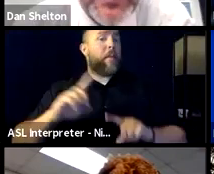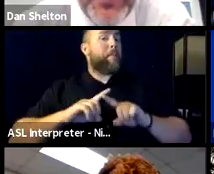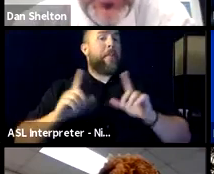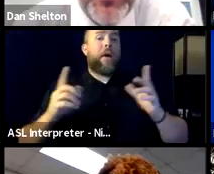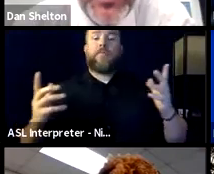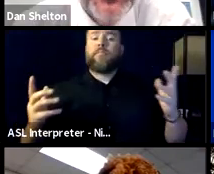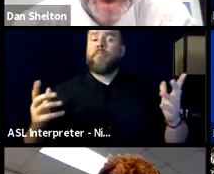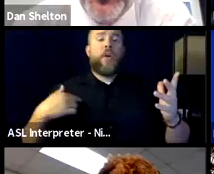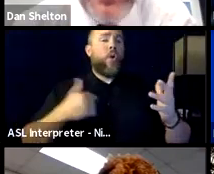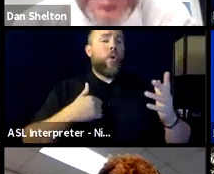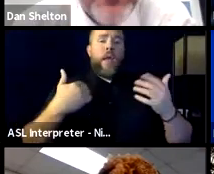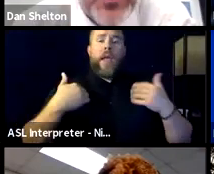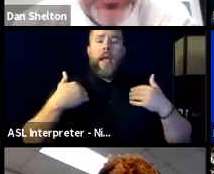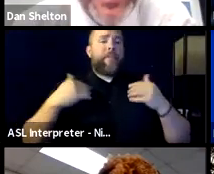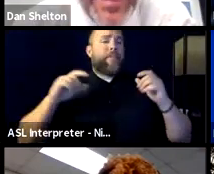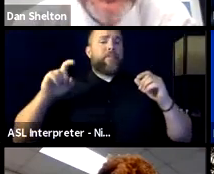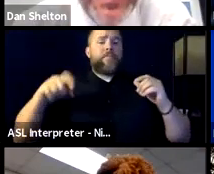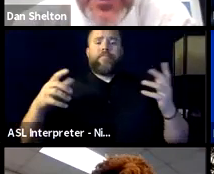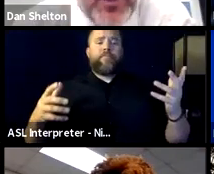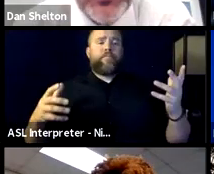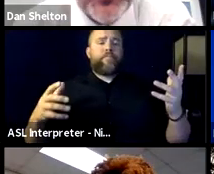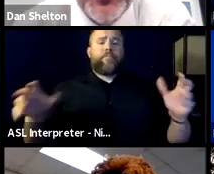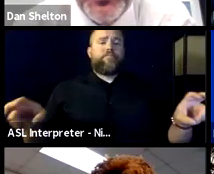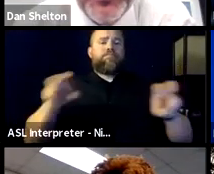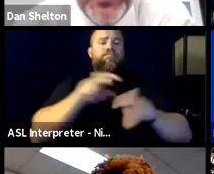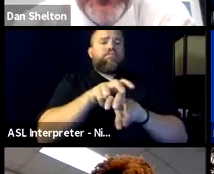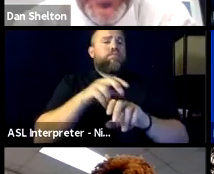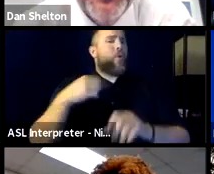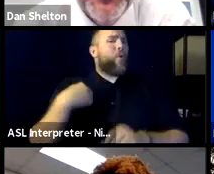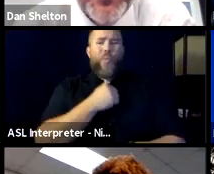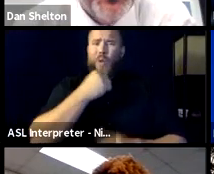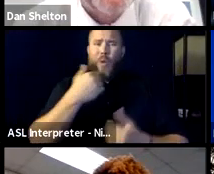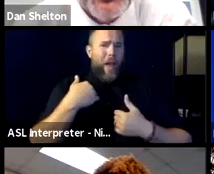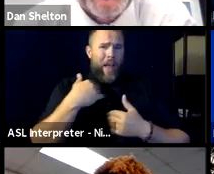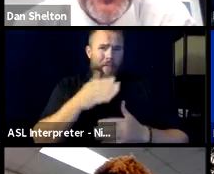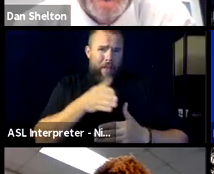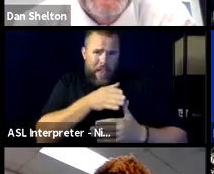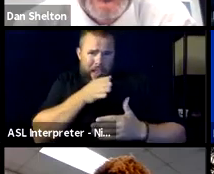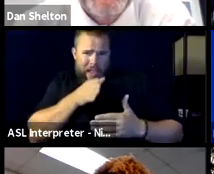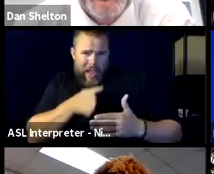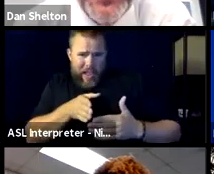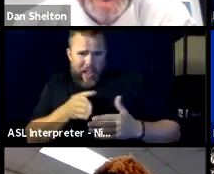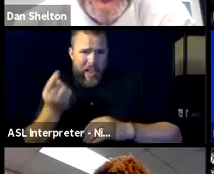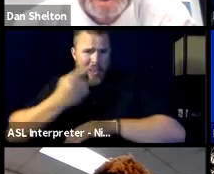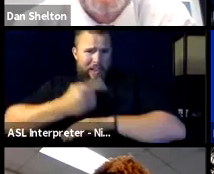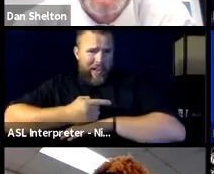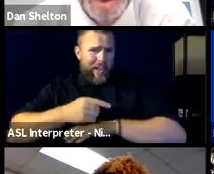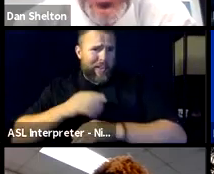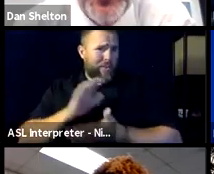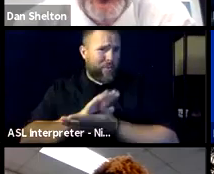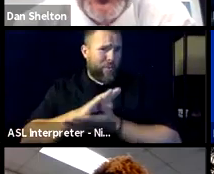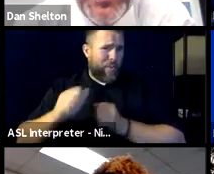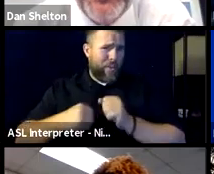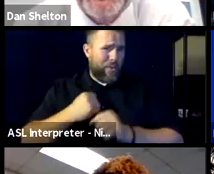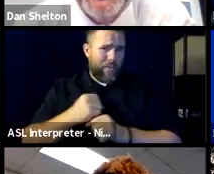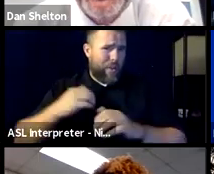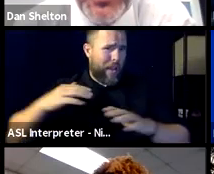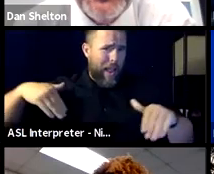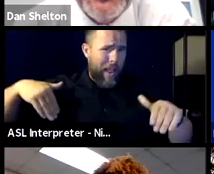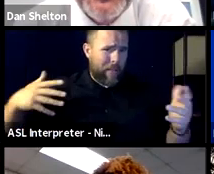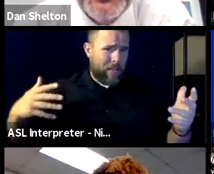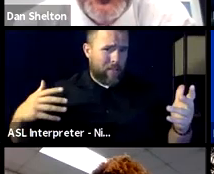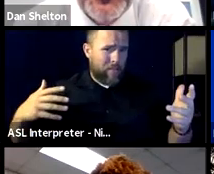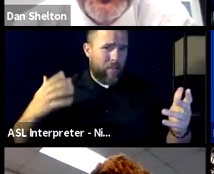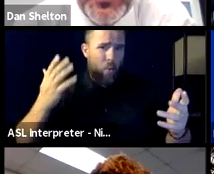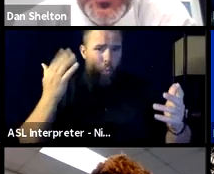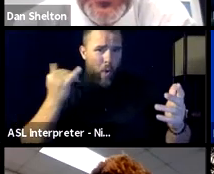quick example would be, we didn't put an end date on the school year yet, right? We put a start date, we didn't put an end date, because we know we're gonna have to